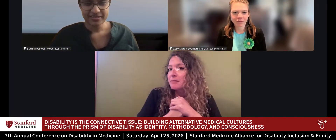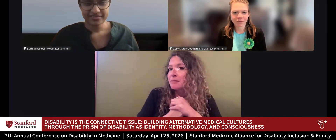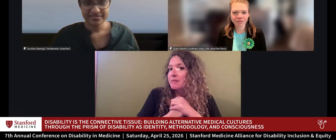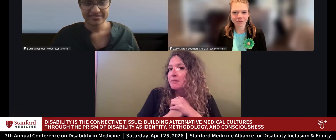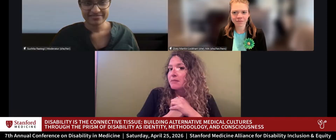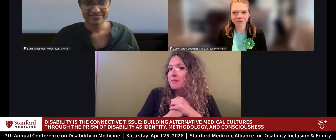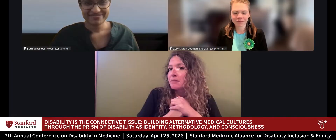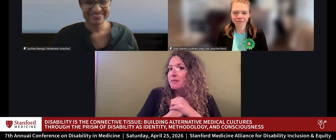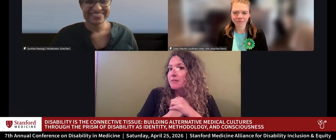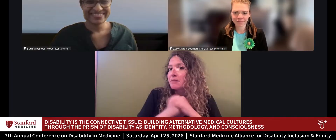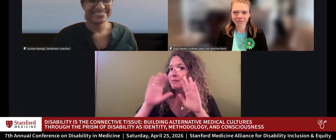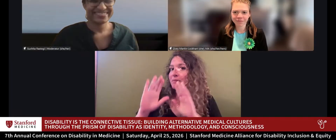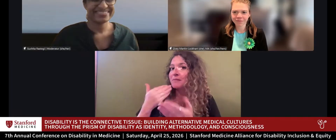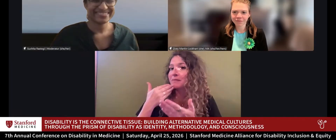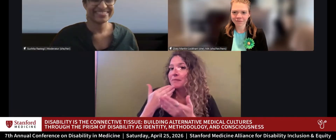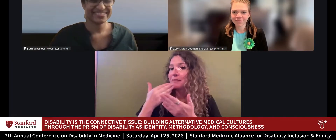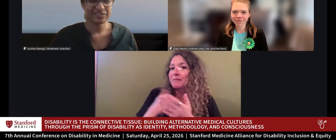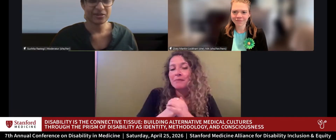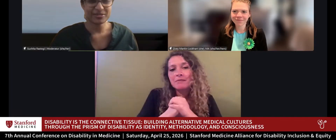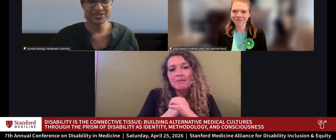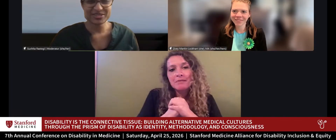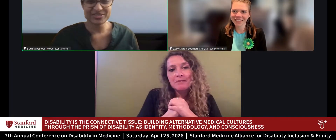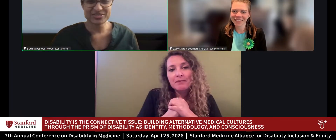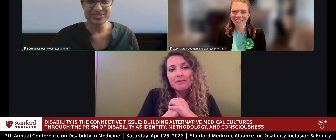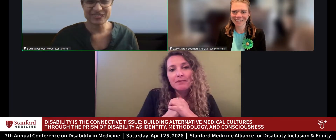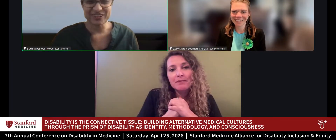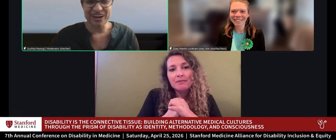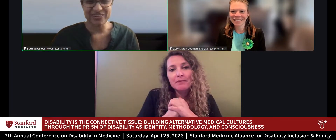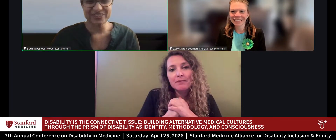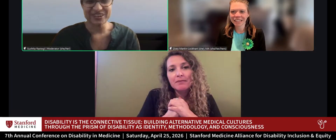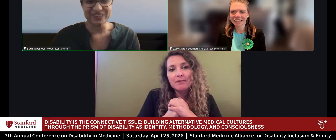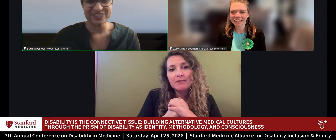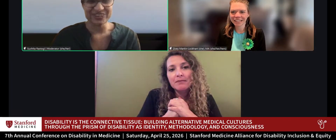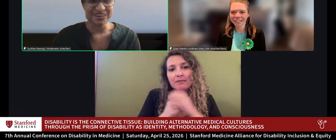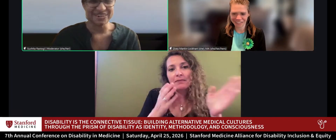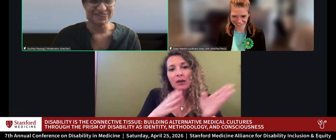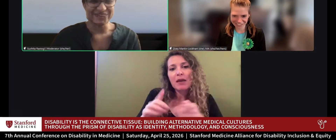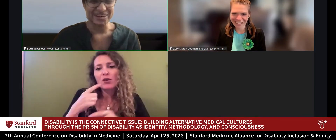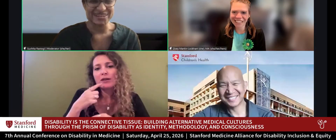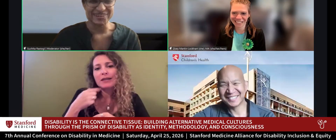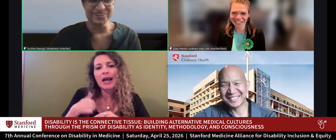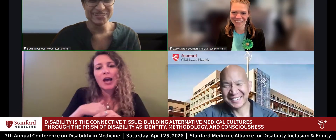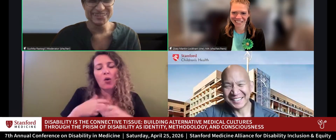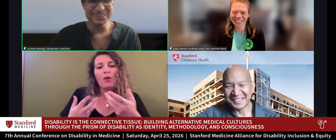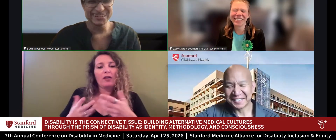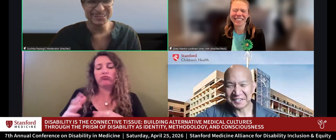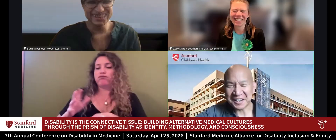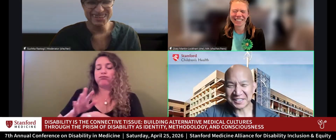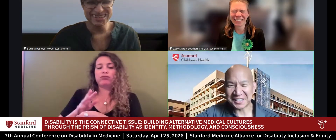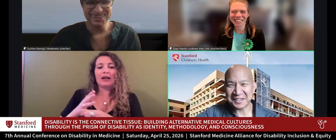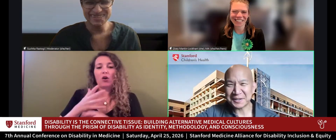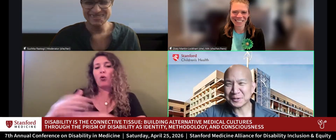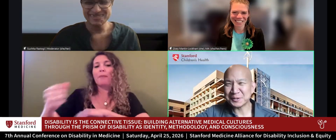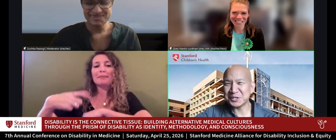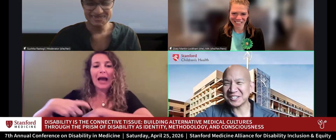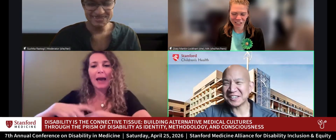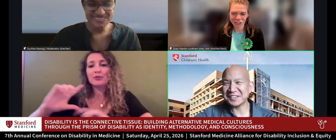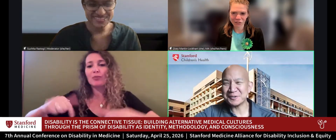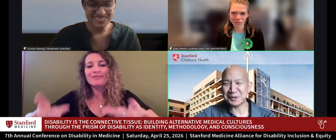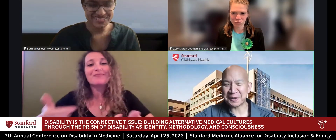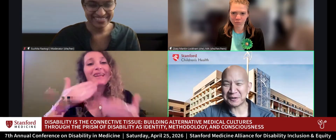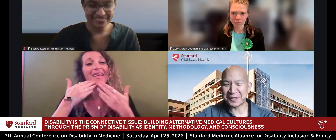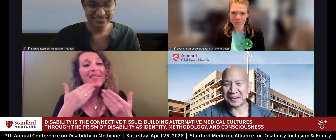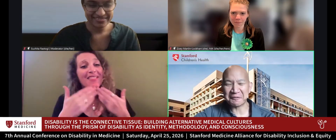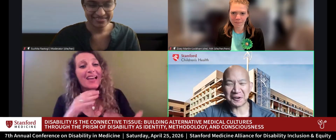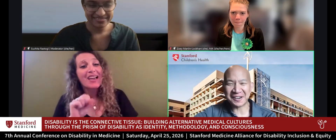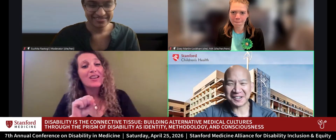Great, Yeah. thank you. Oh, Well, I was yes, just going to say we're out of time, so I'll hand it back to you. great. Thank you, Suchi. Thank